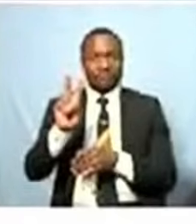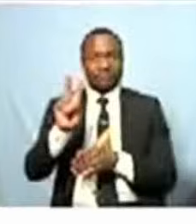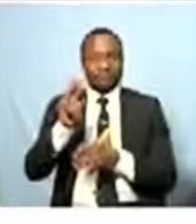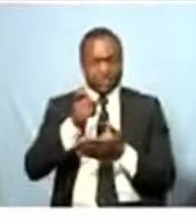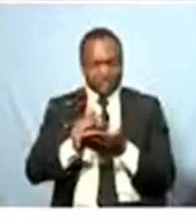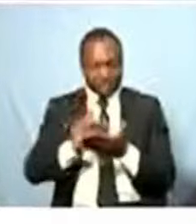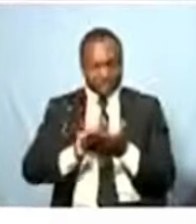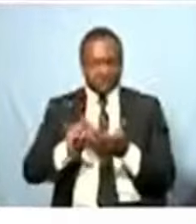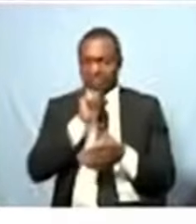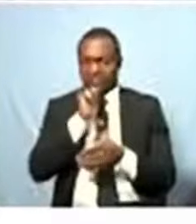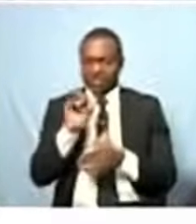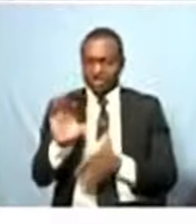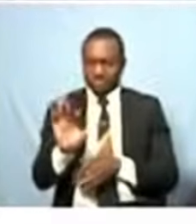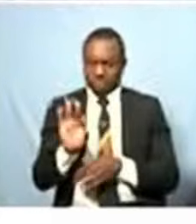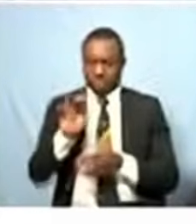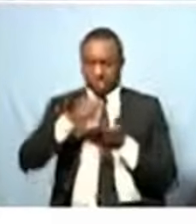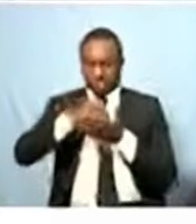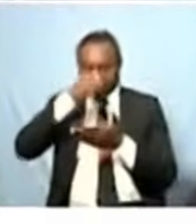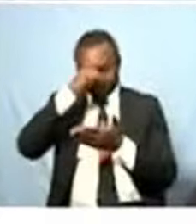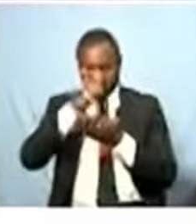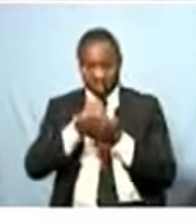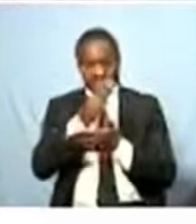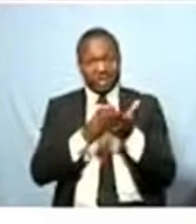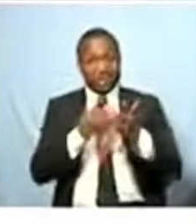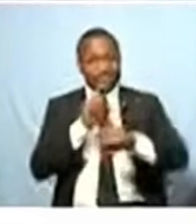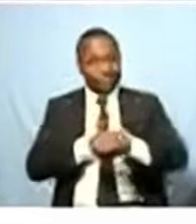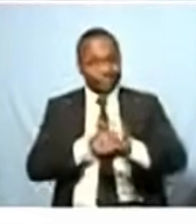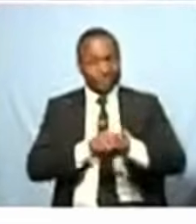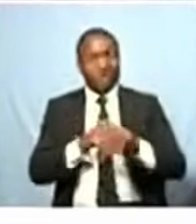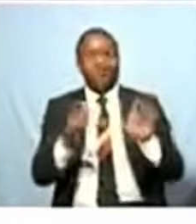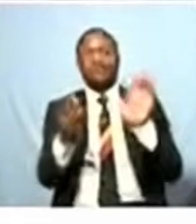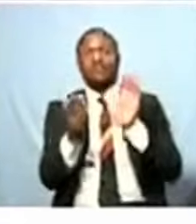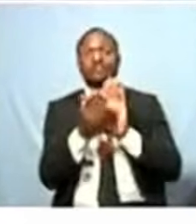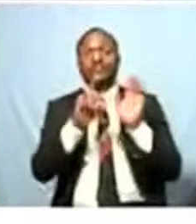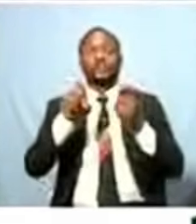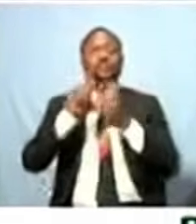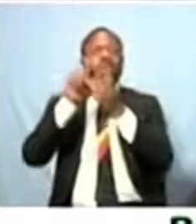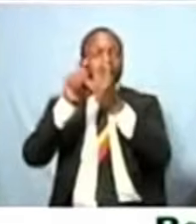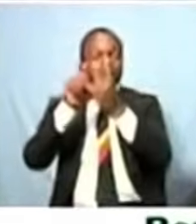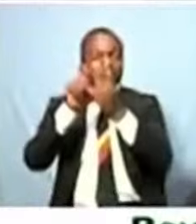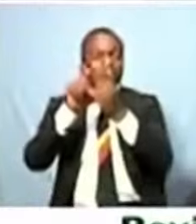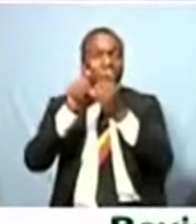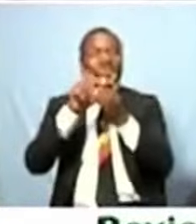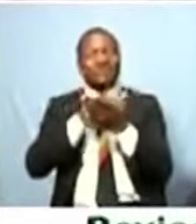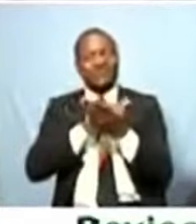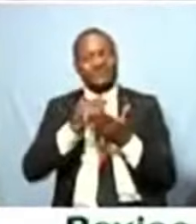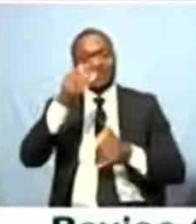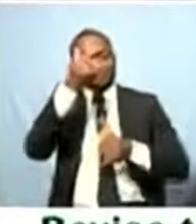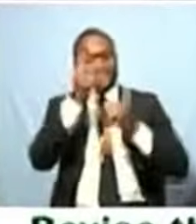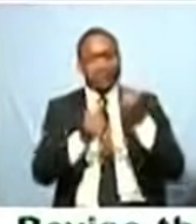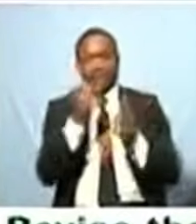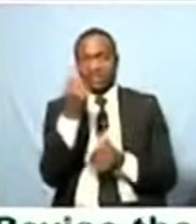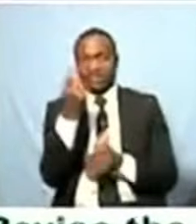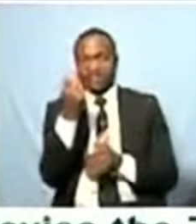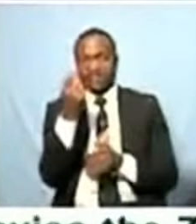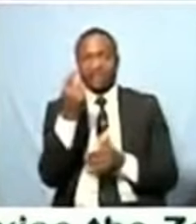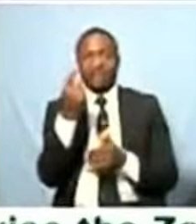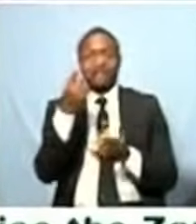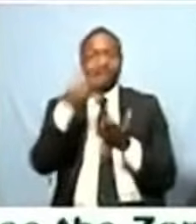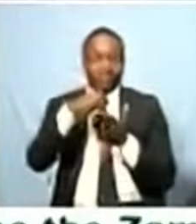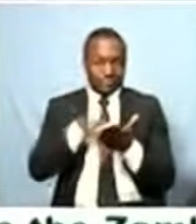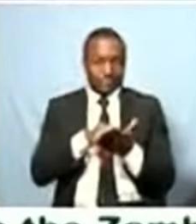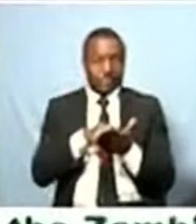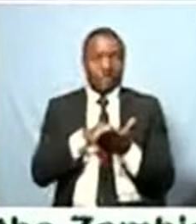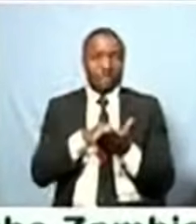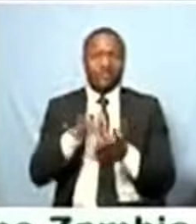it is not the choice of the student that sometimes they face challenges and they fail to complete the 11 exams in